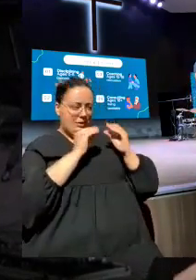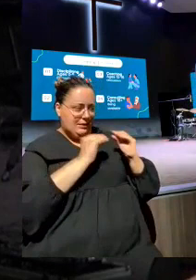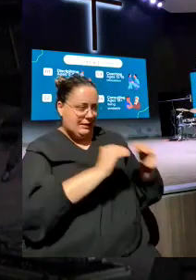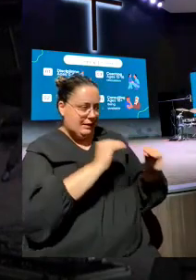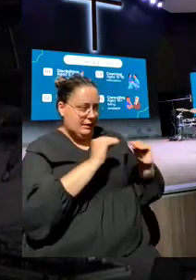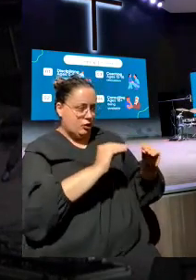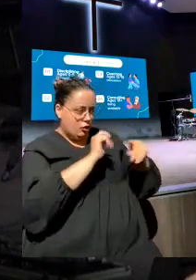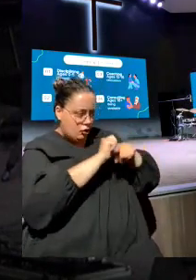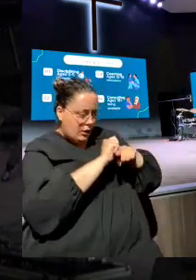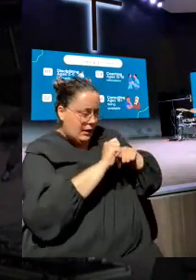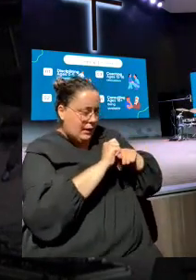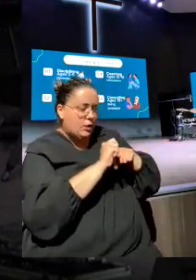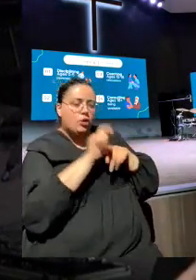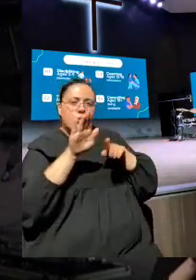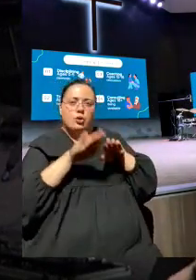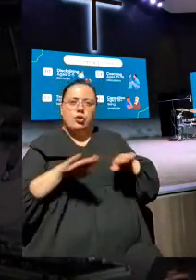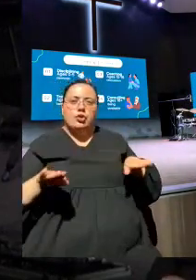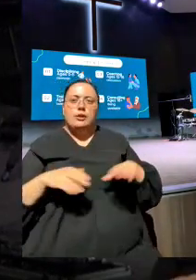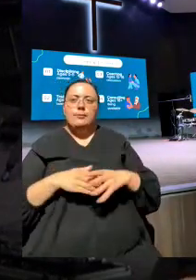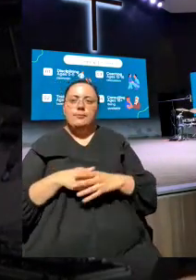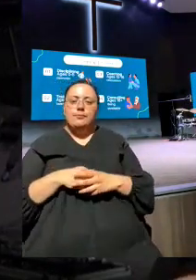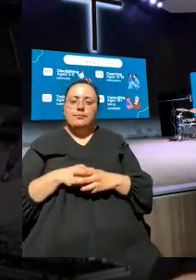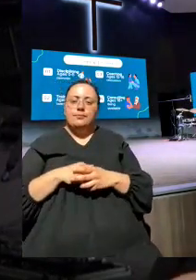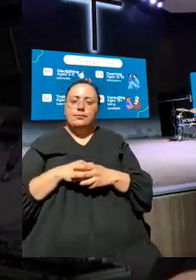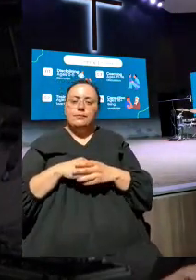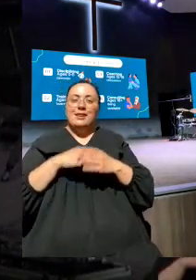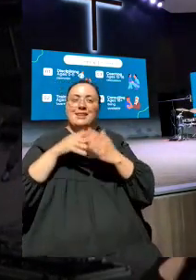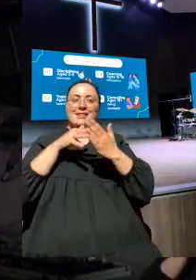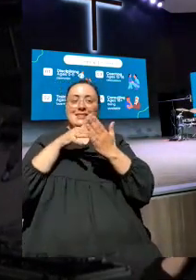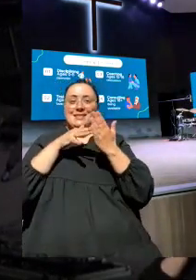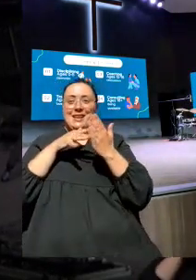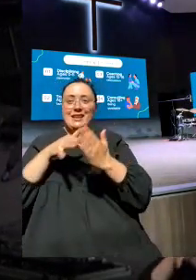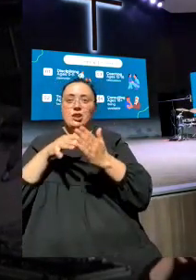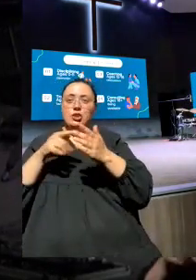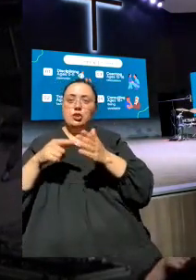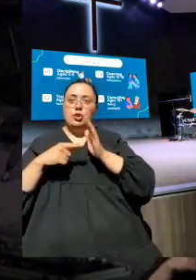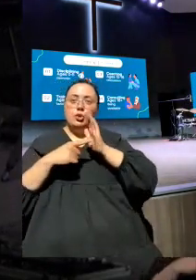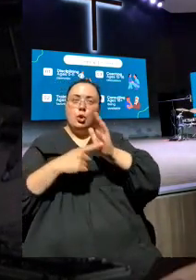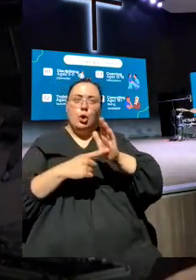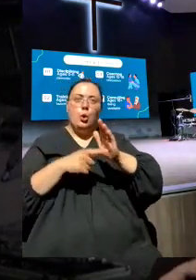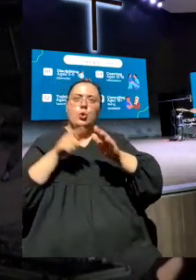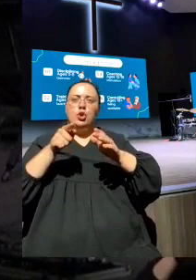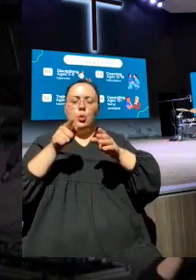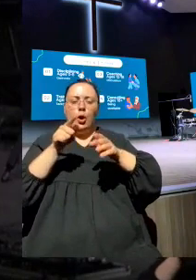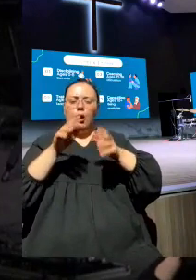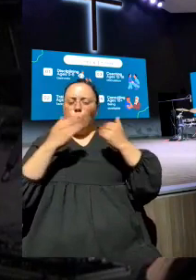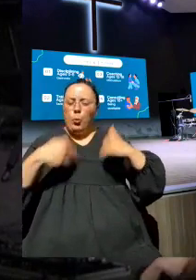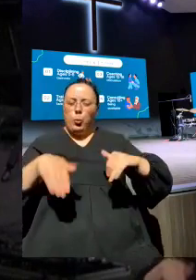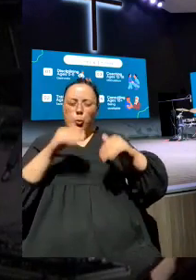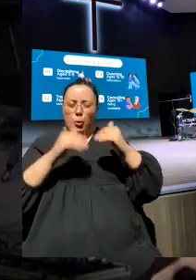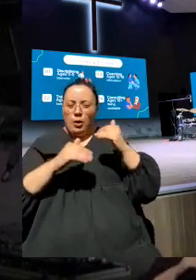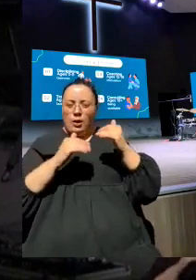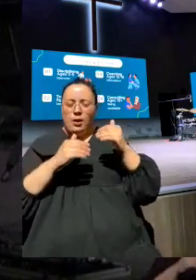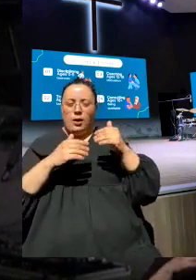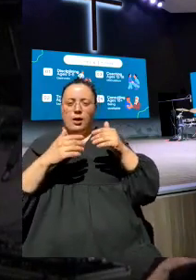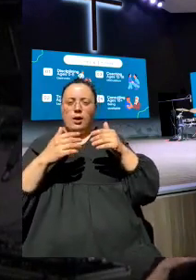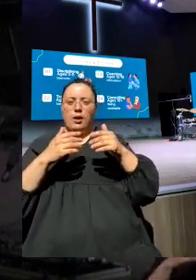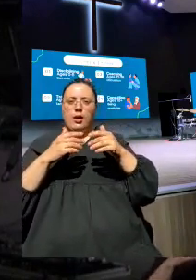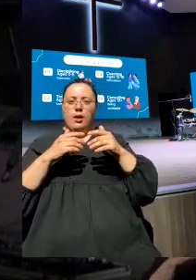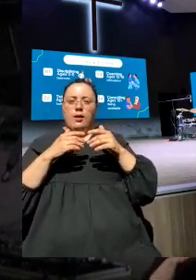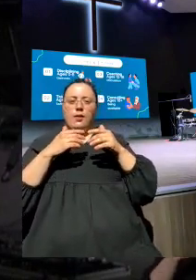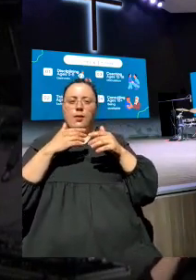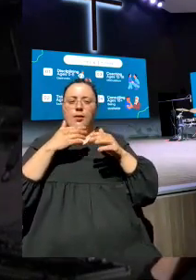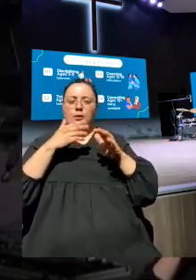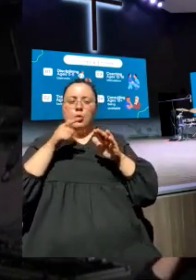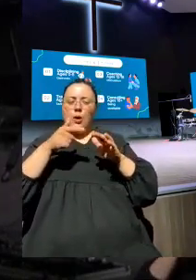parents, studies show that you are the greatest influence in your kids' lives all the way through their lives. You may